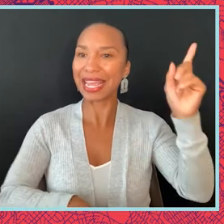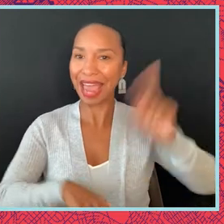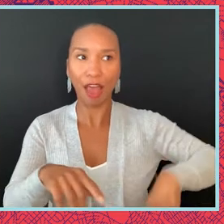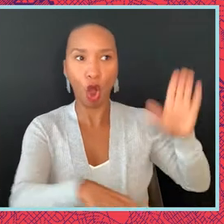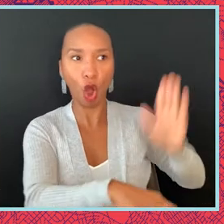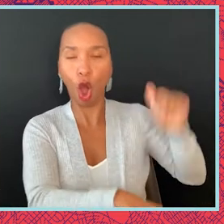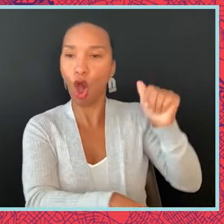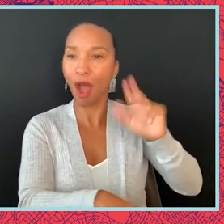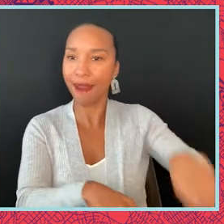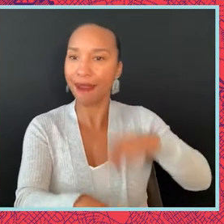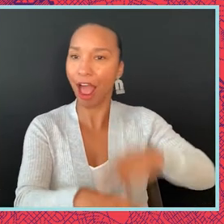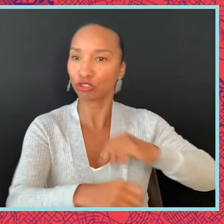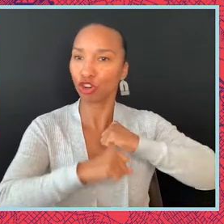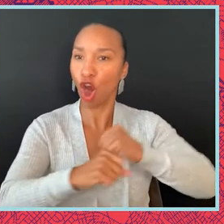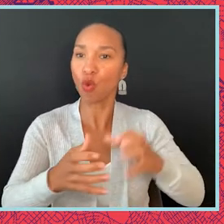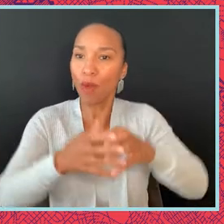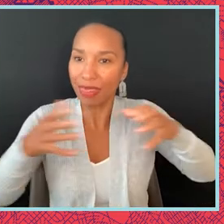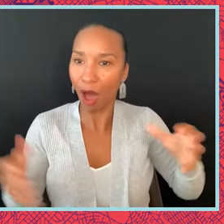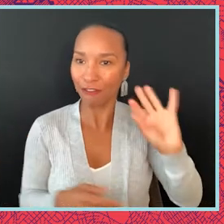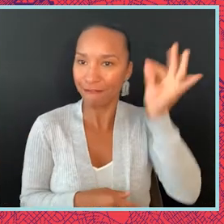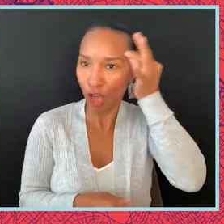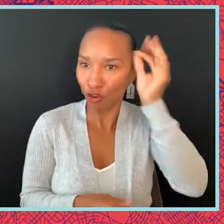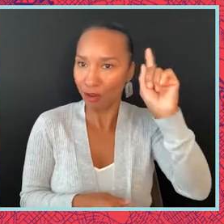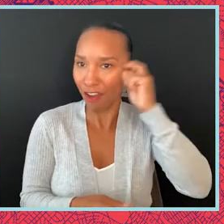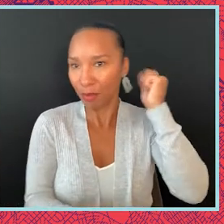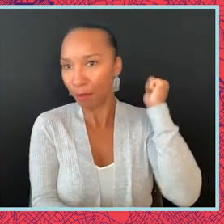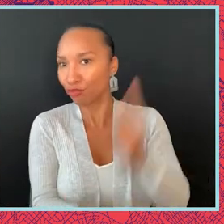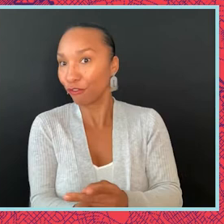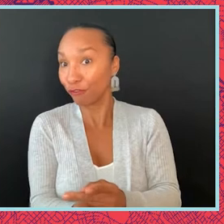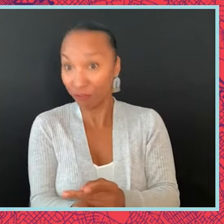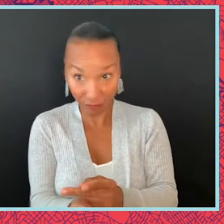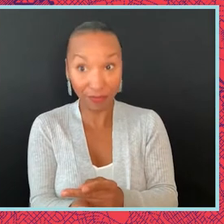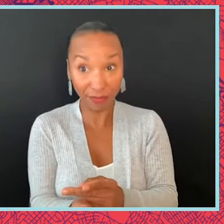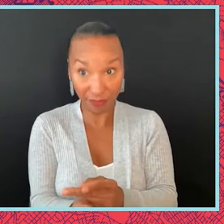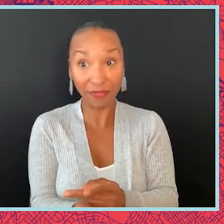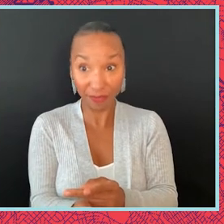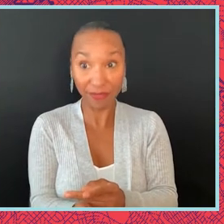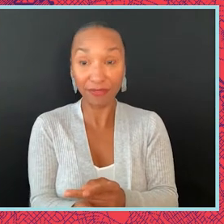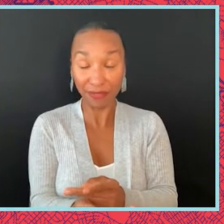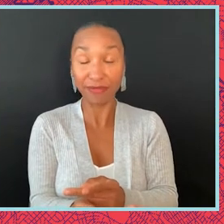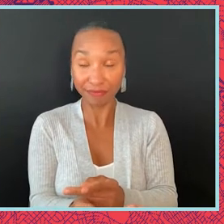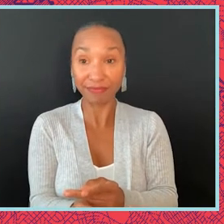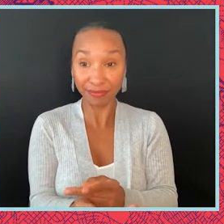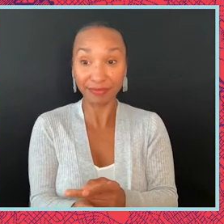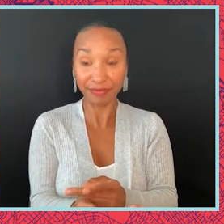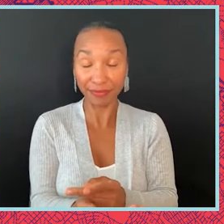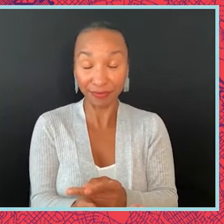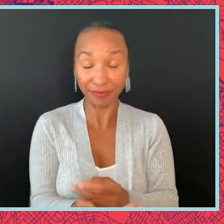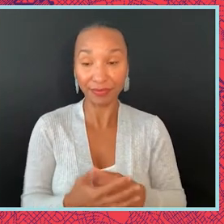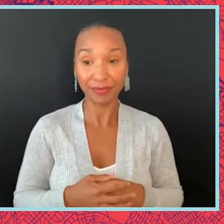cannot call up the National Guard without permission of the federal government. And so, you know, a lot of